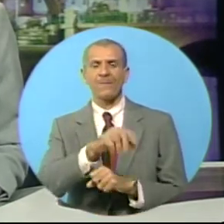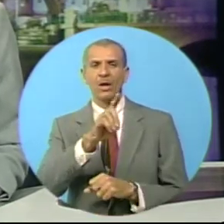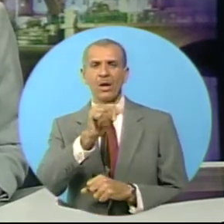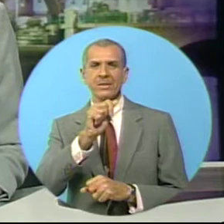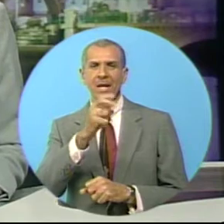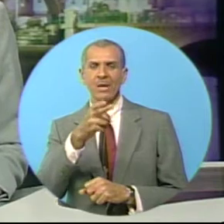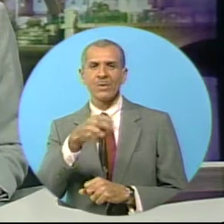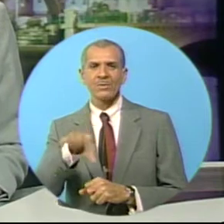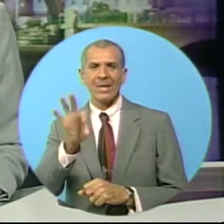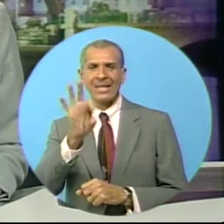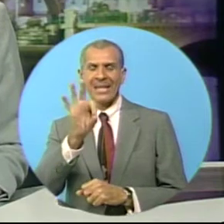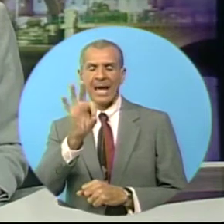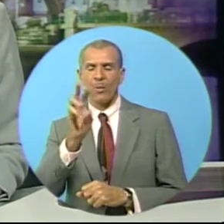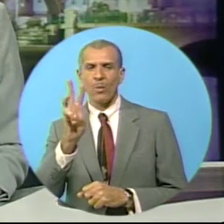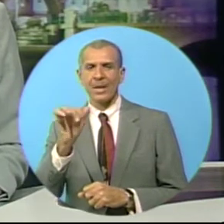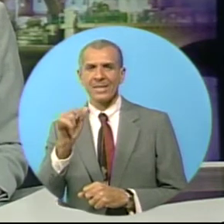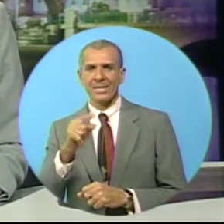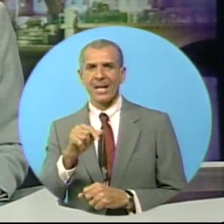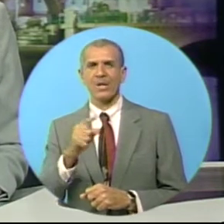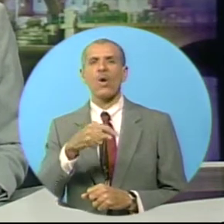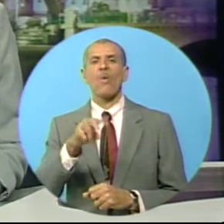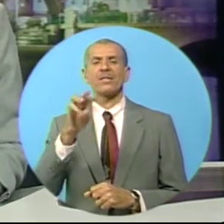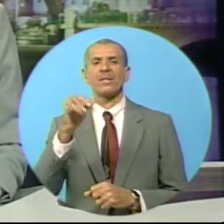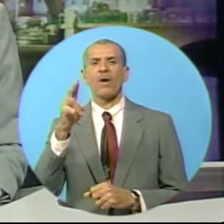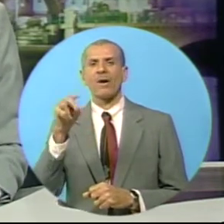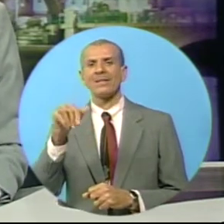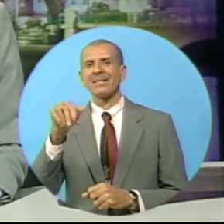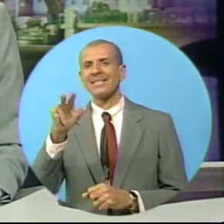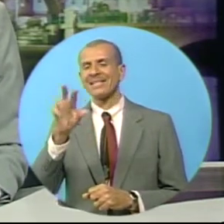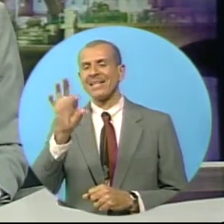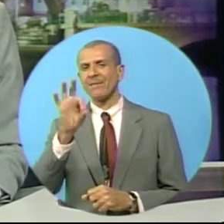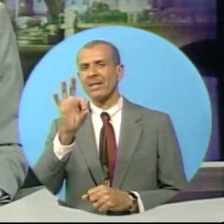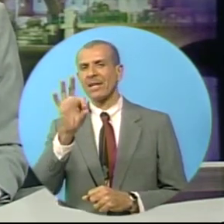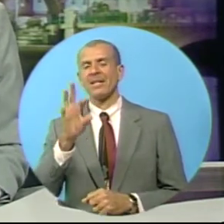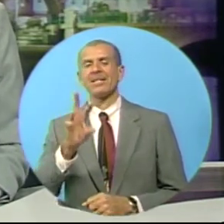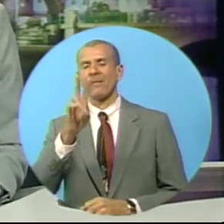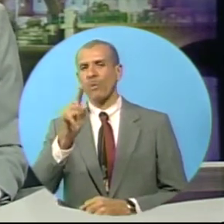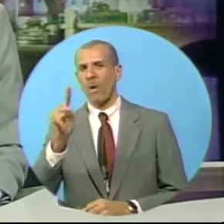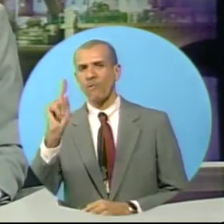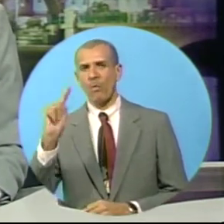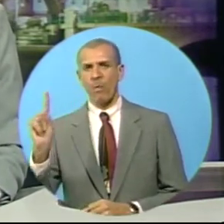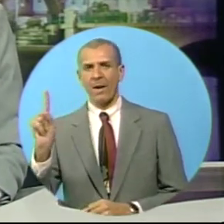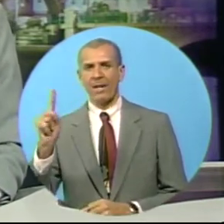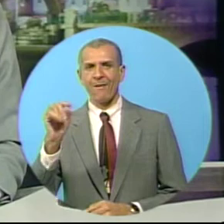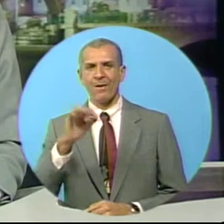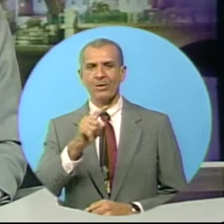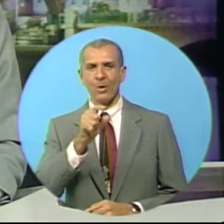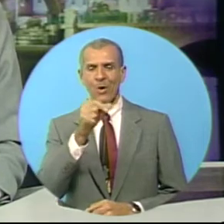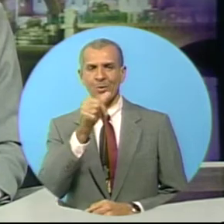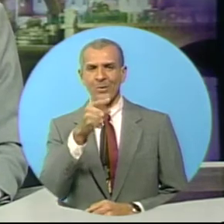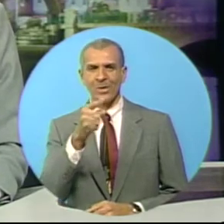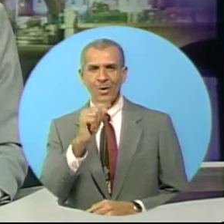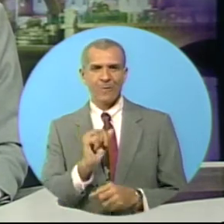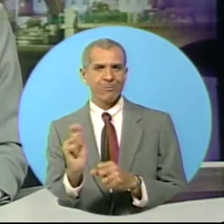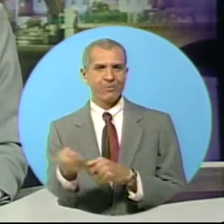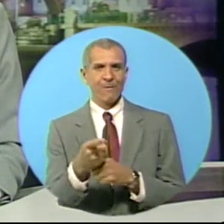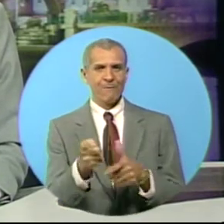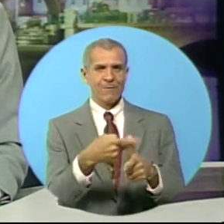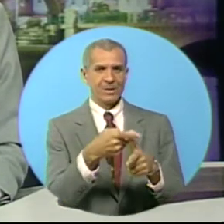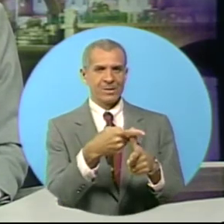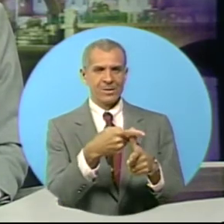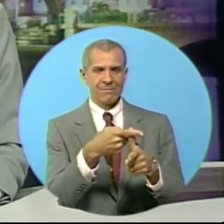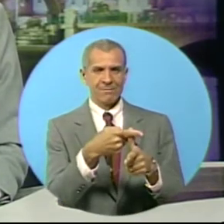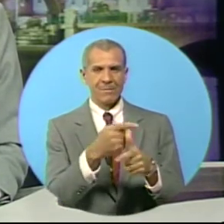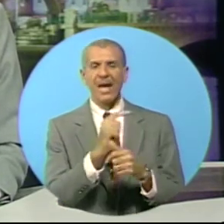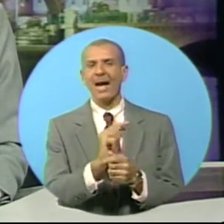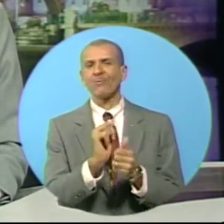wickets. Ada Costa Edwards 70, Wesley Hall 71 for 1. And over at Friendship, Gordon Greenwich batted first and posted a